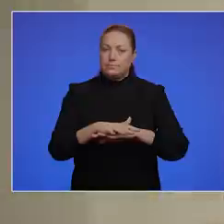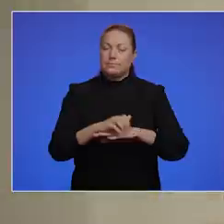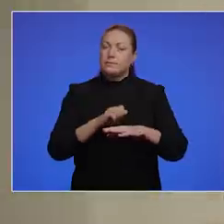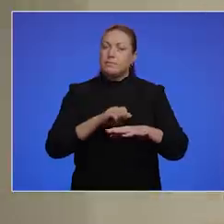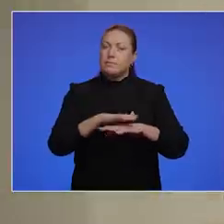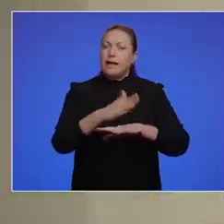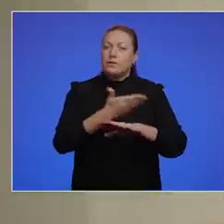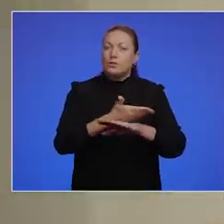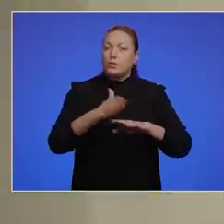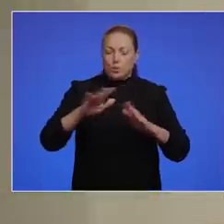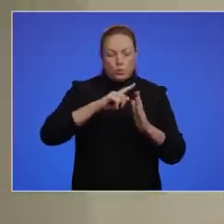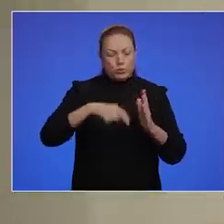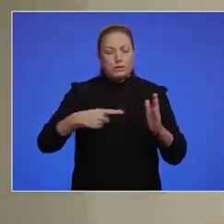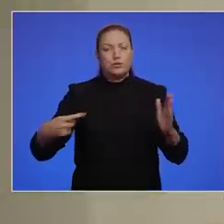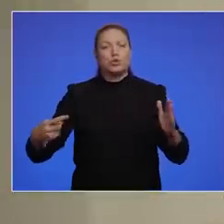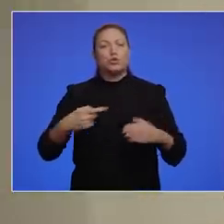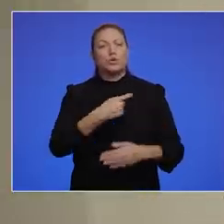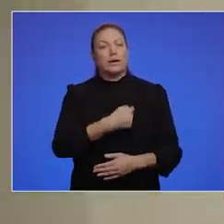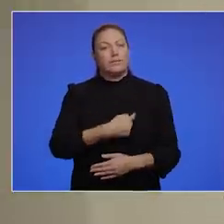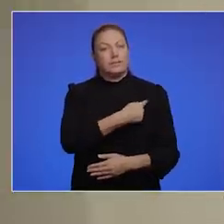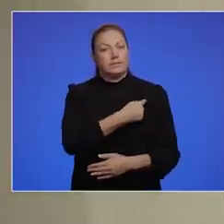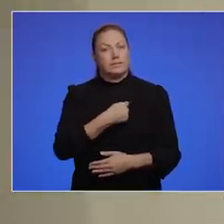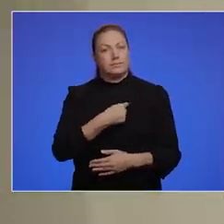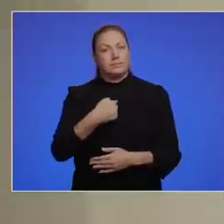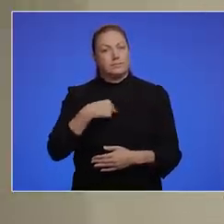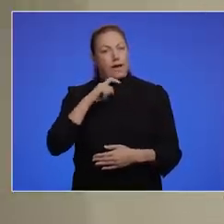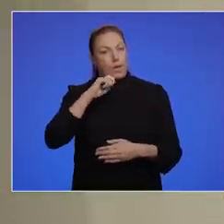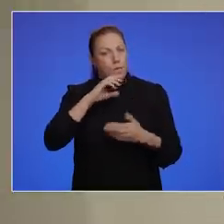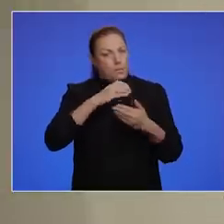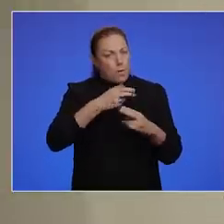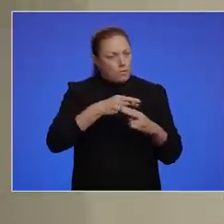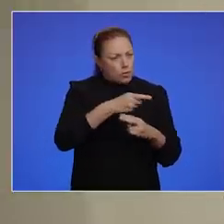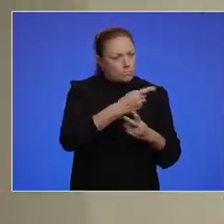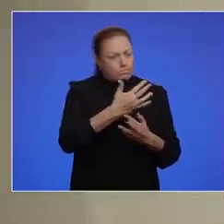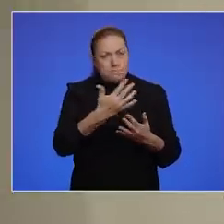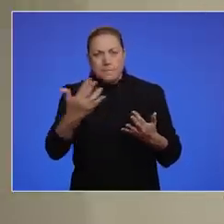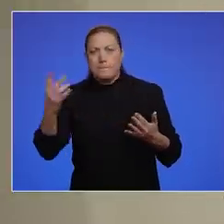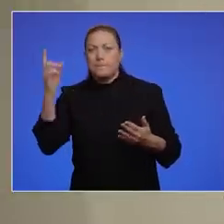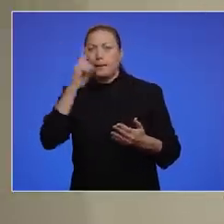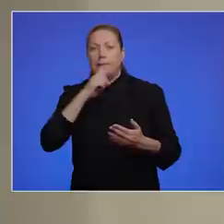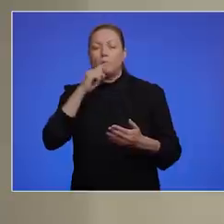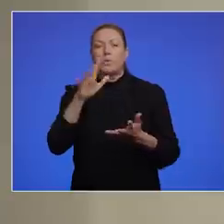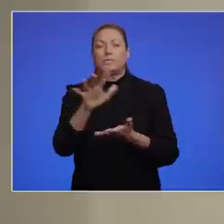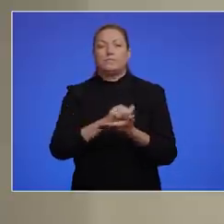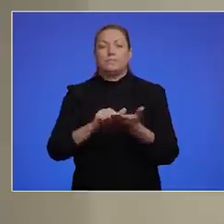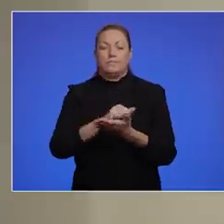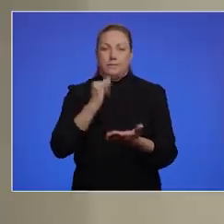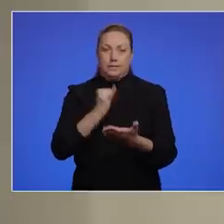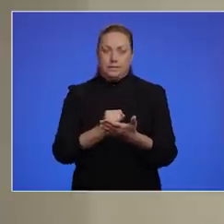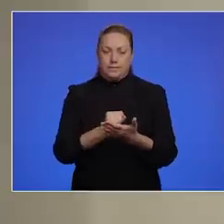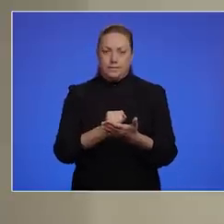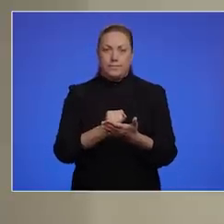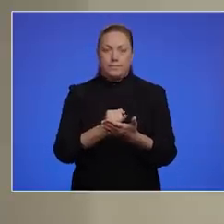The blood of the new and eternal covenant Which will be poured out for you and for many For the forgiveness of sins